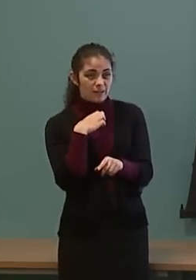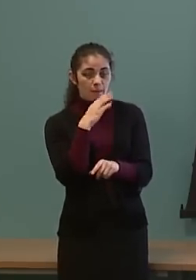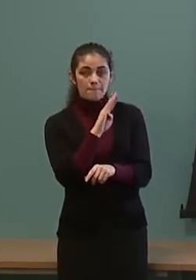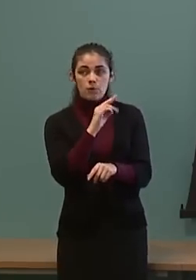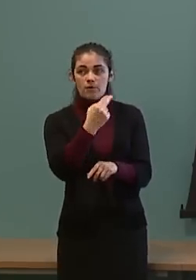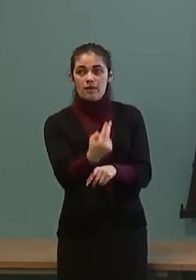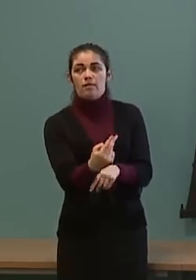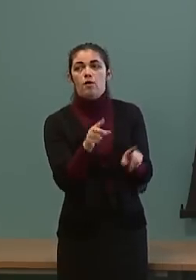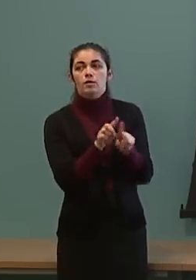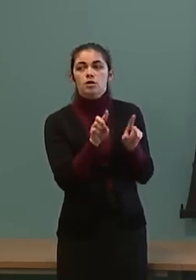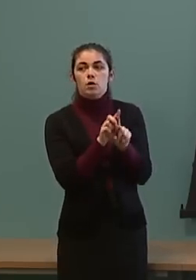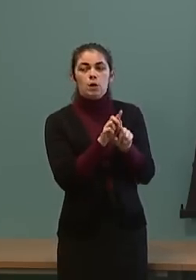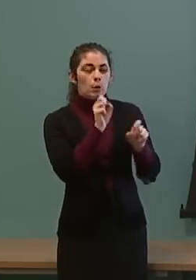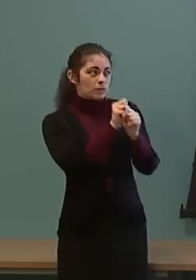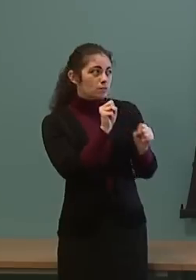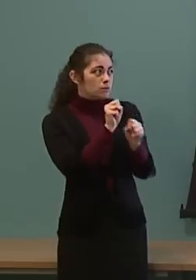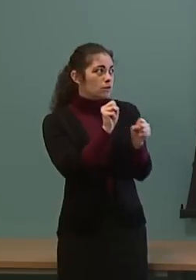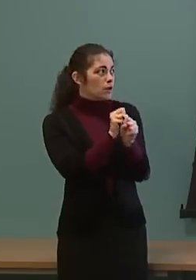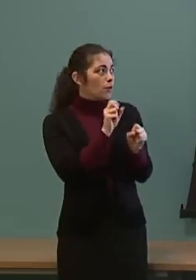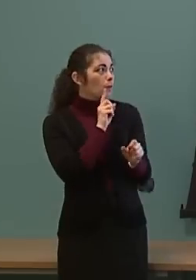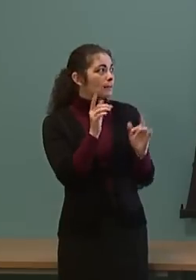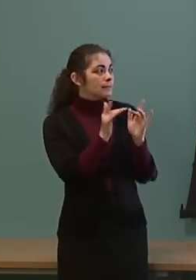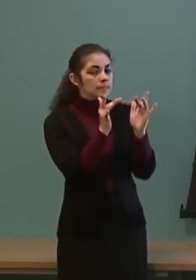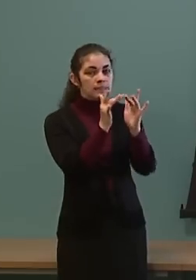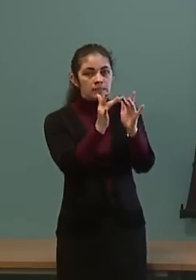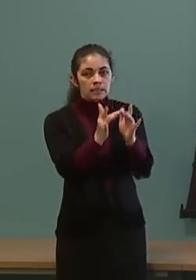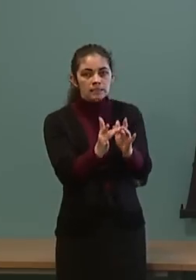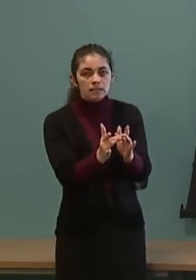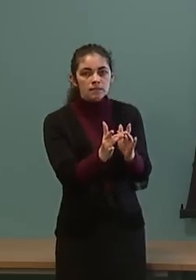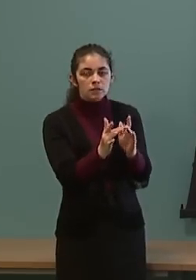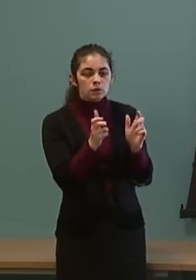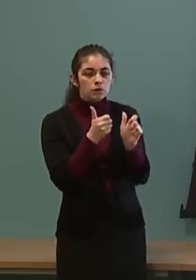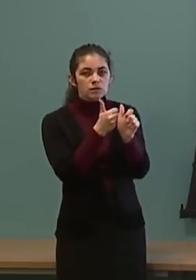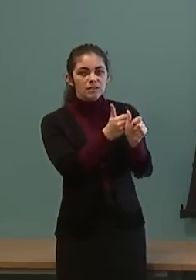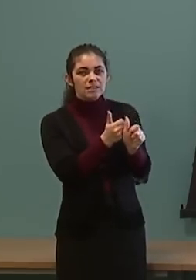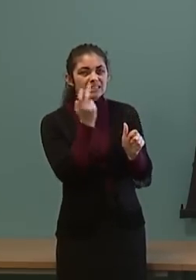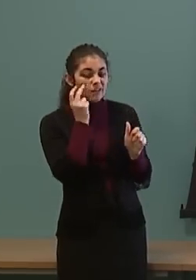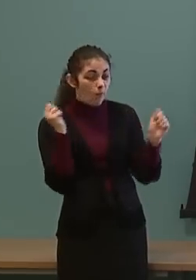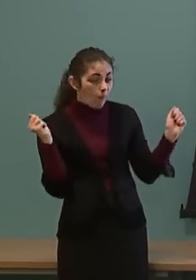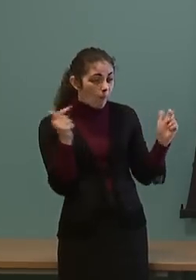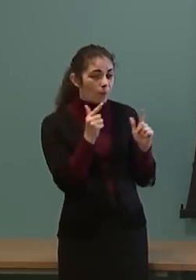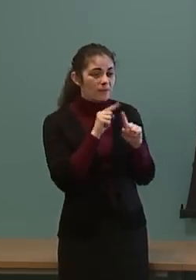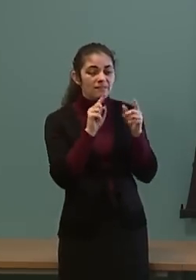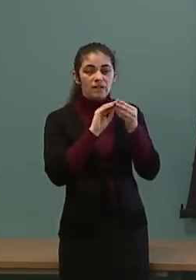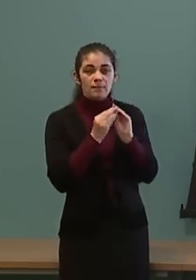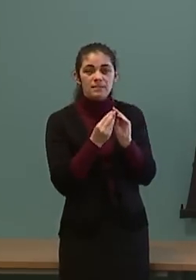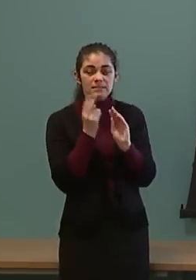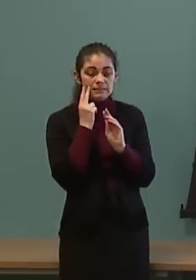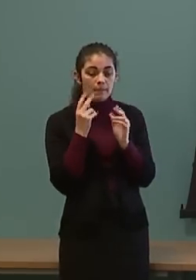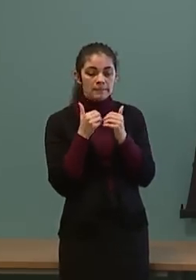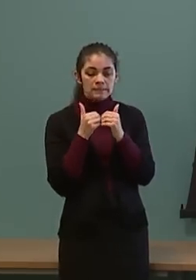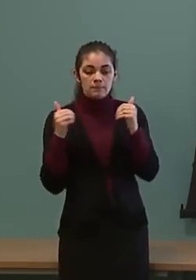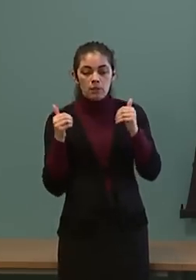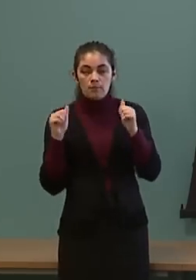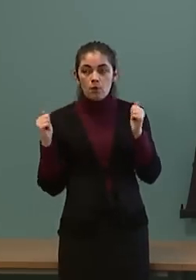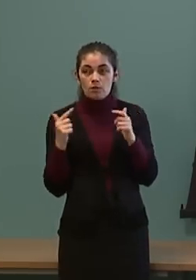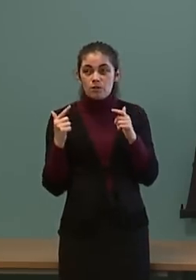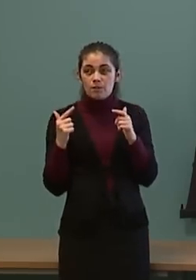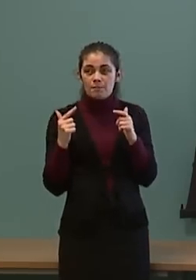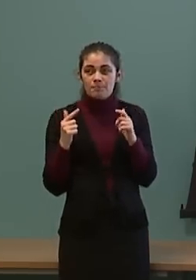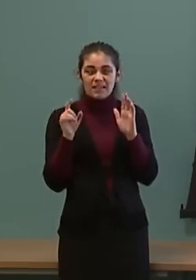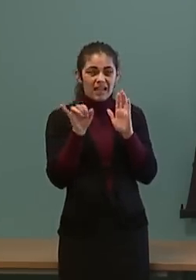health departments are working really hard to contact trace, identify every case, isolate those cases as quickly as